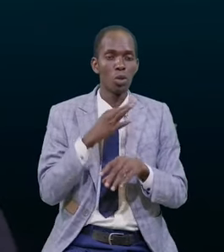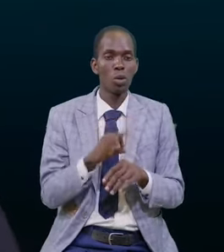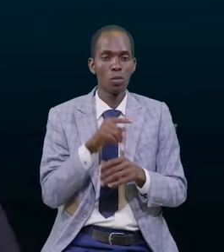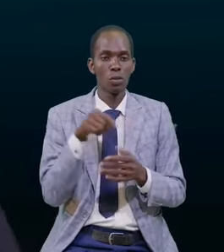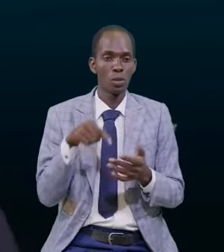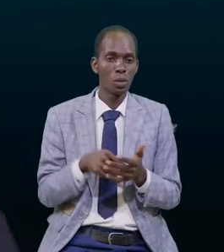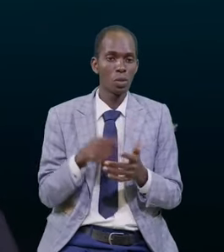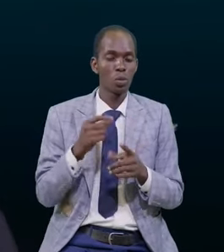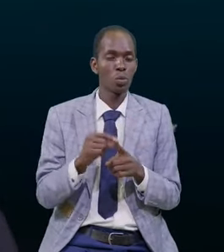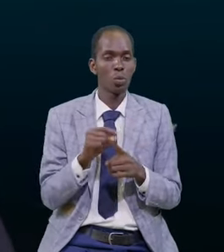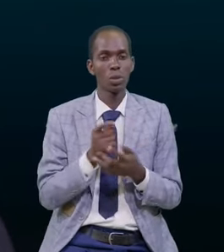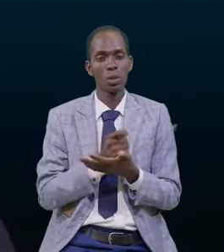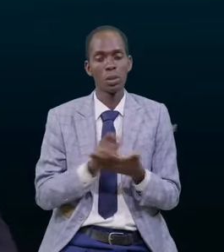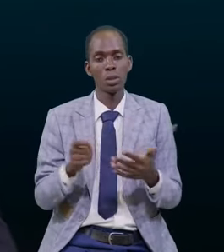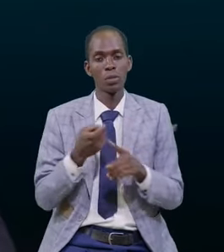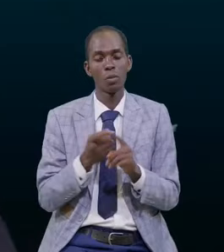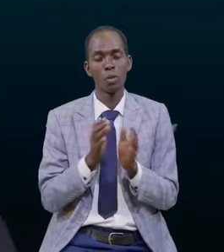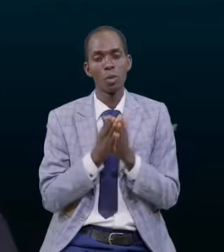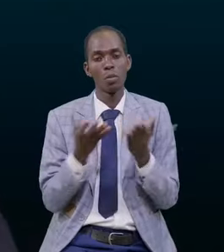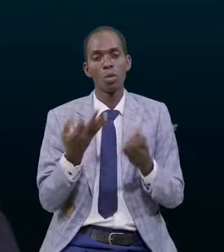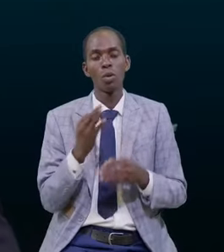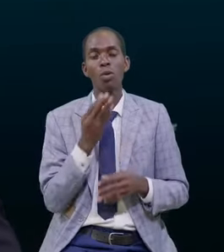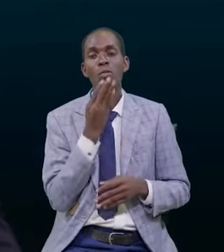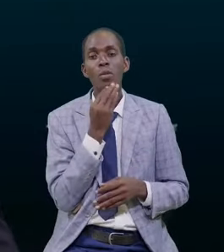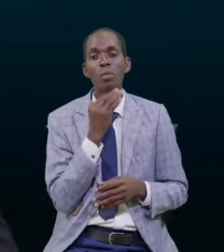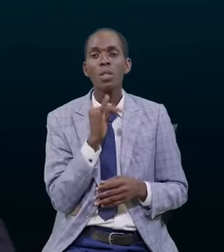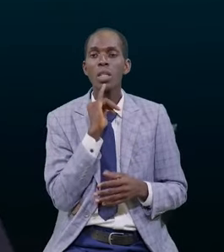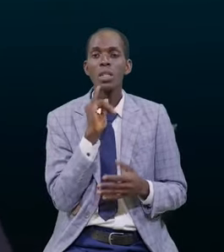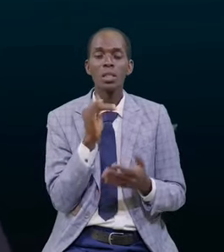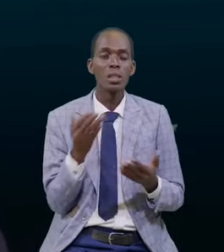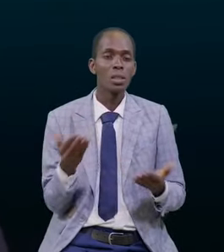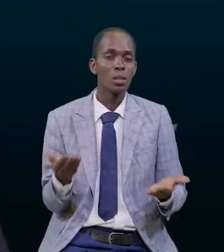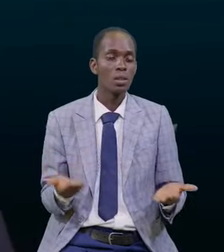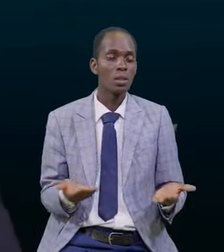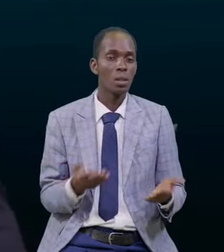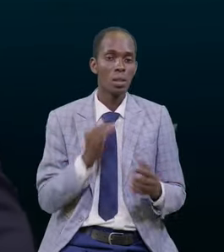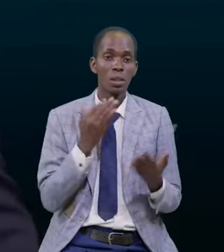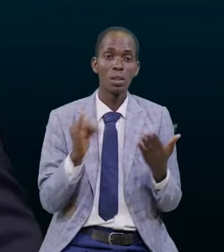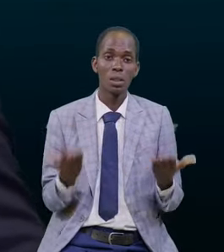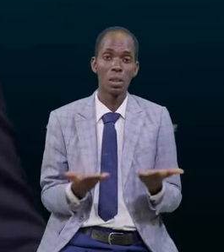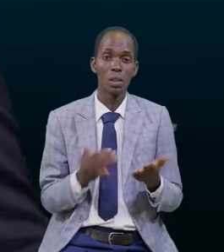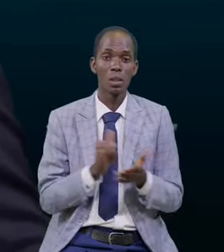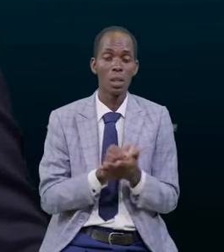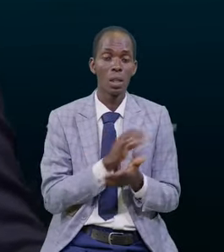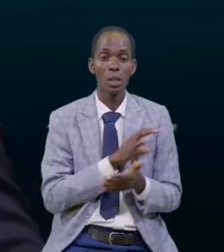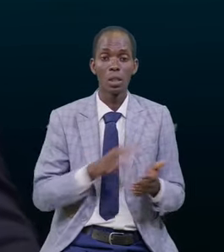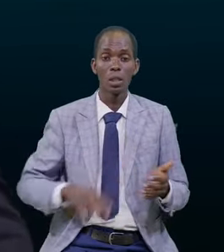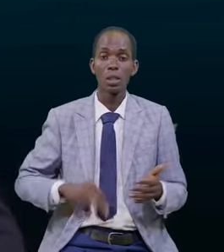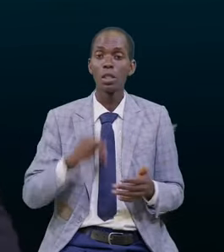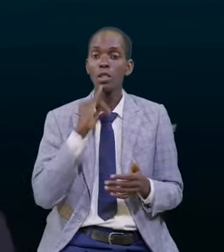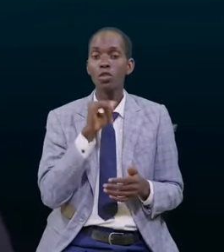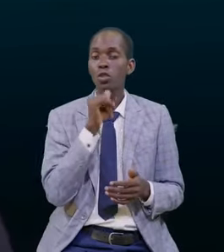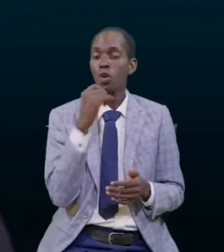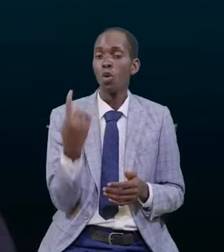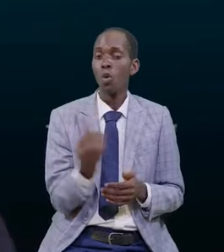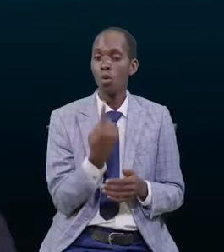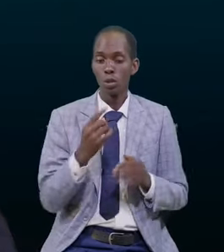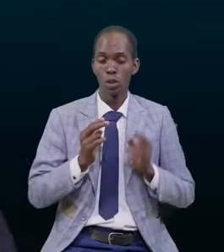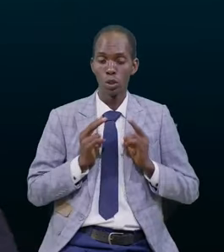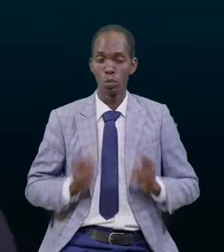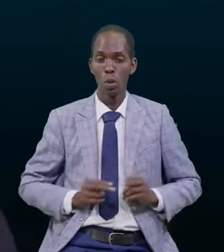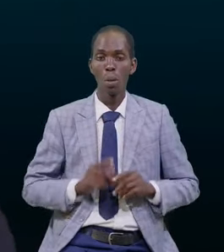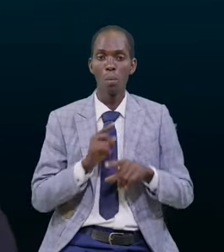about Christ is actually that he's not just a human being he's actually God that's the